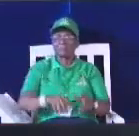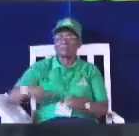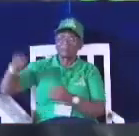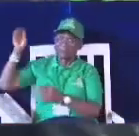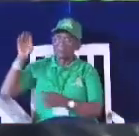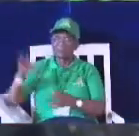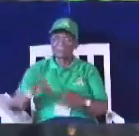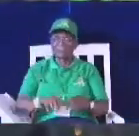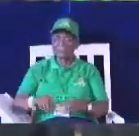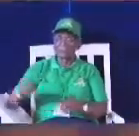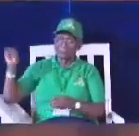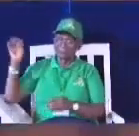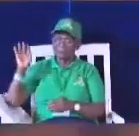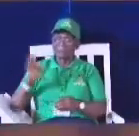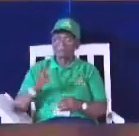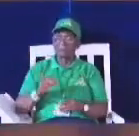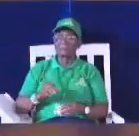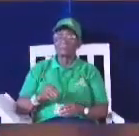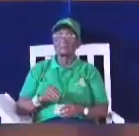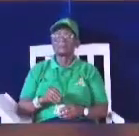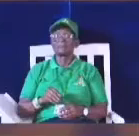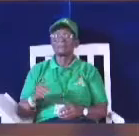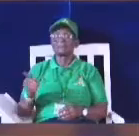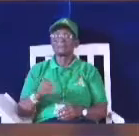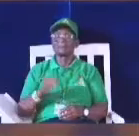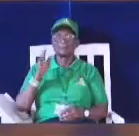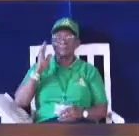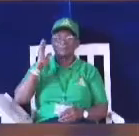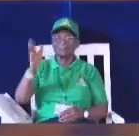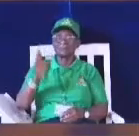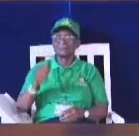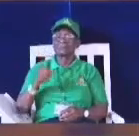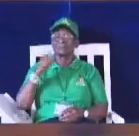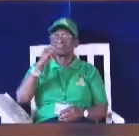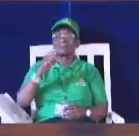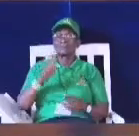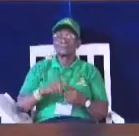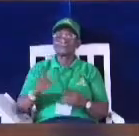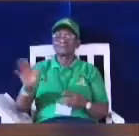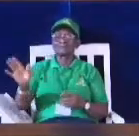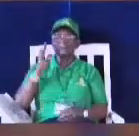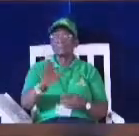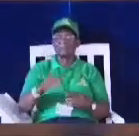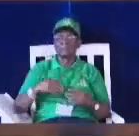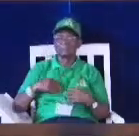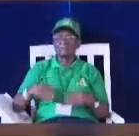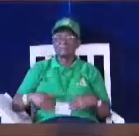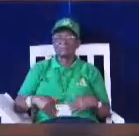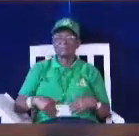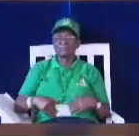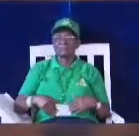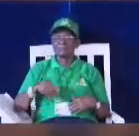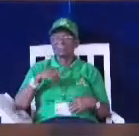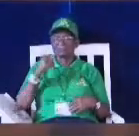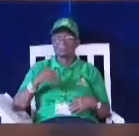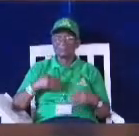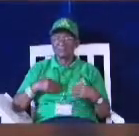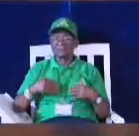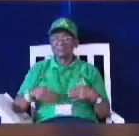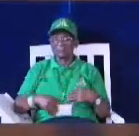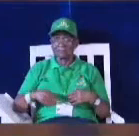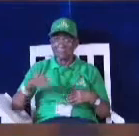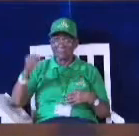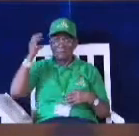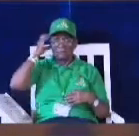up. So you're going to be speaking to your body, your own body. Body, hear the word of